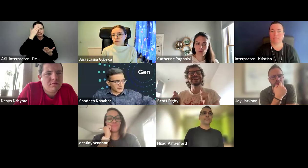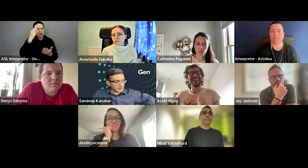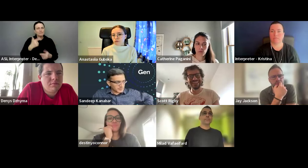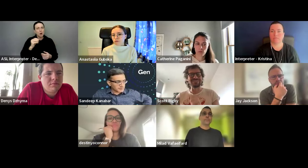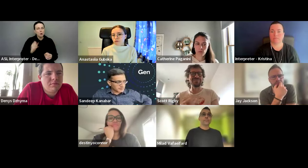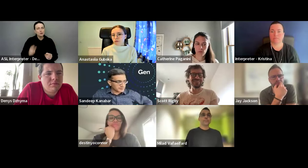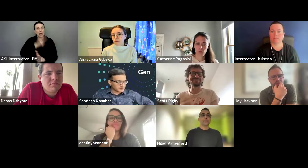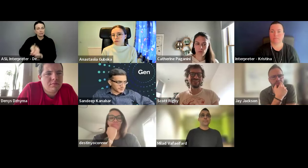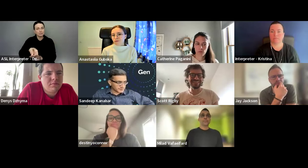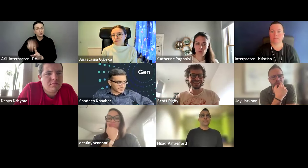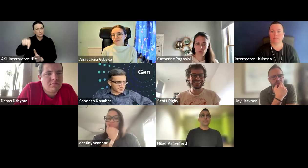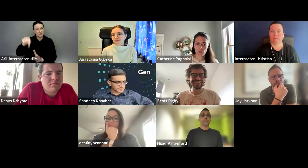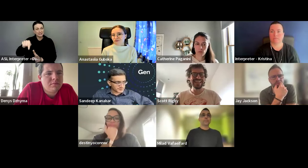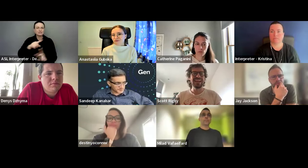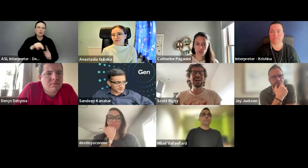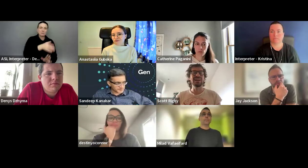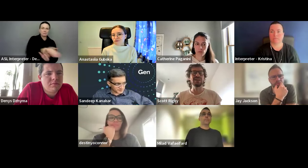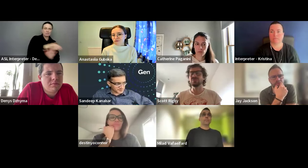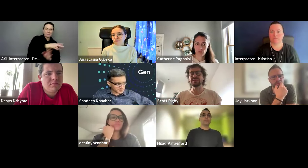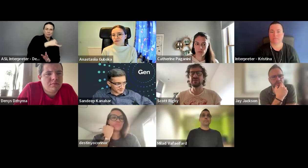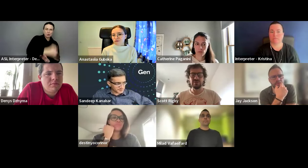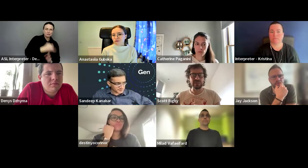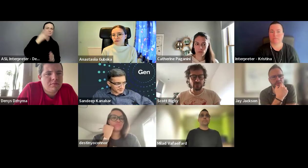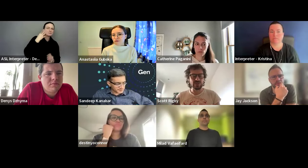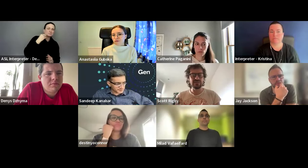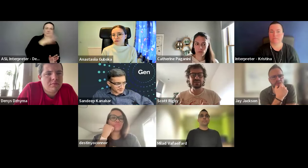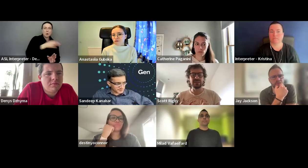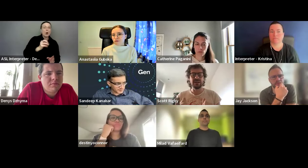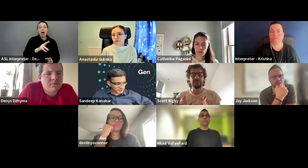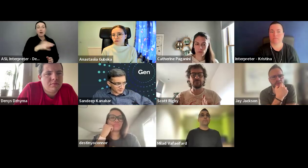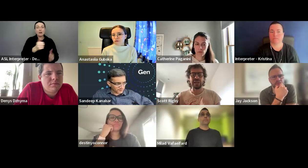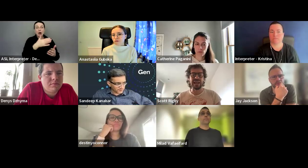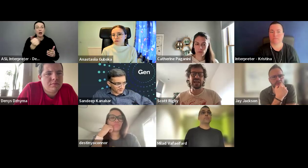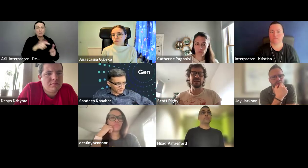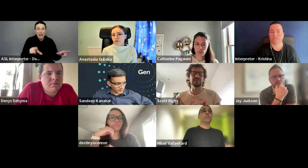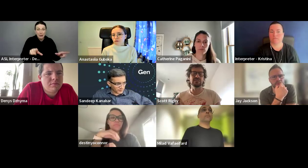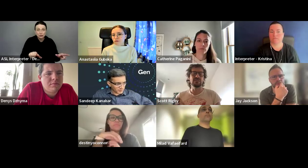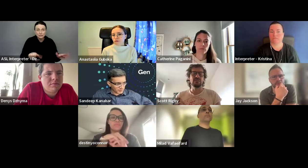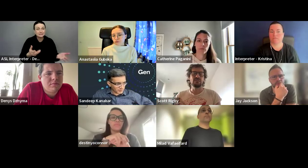transferable knowledge from other projects, or excuse me, other languages,